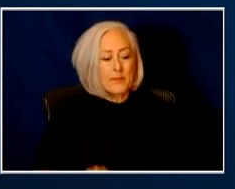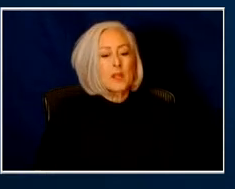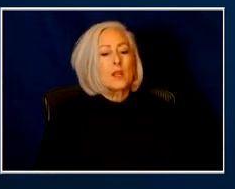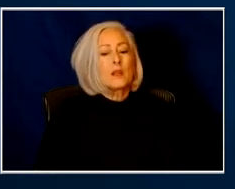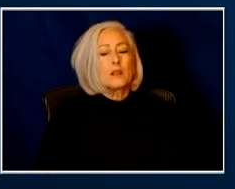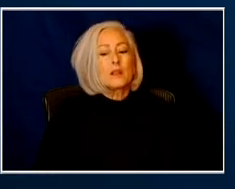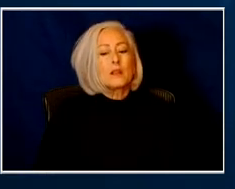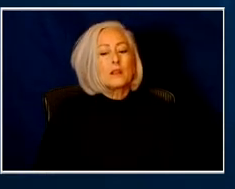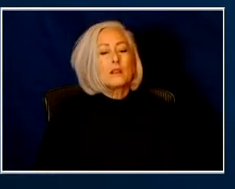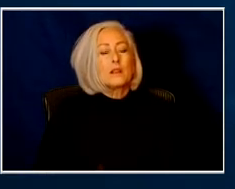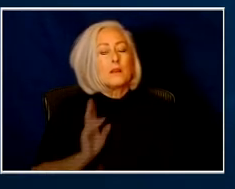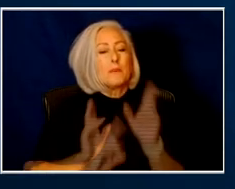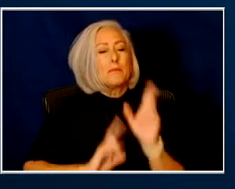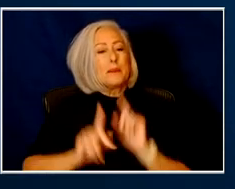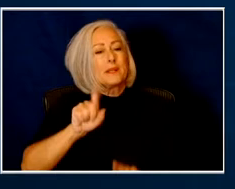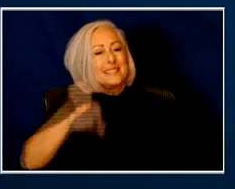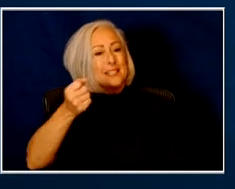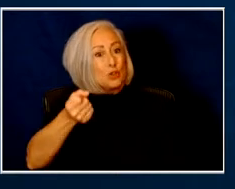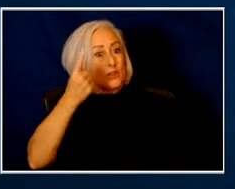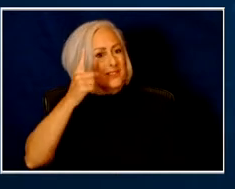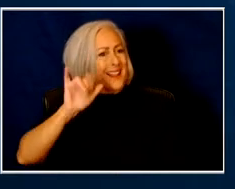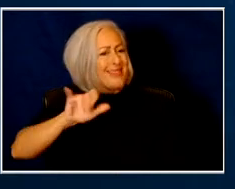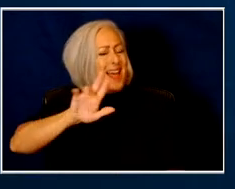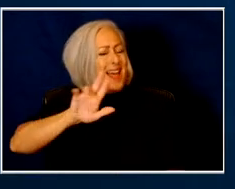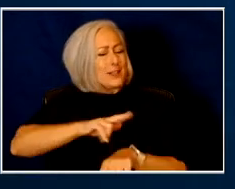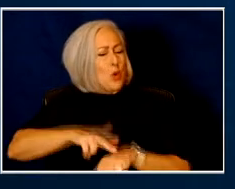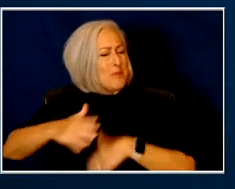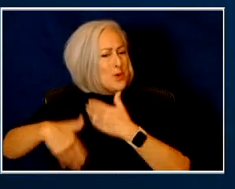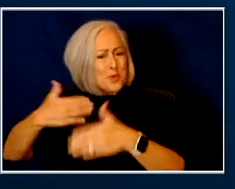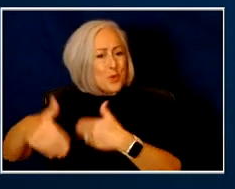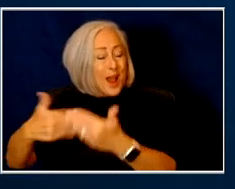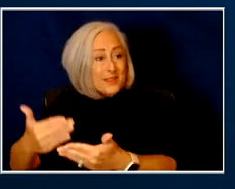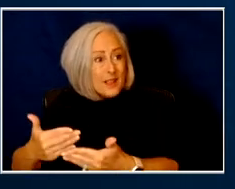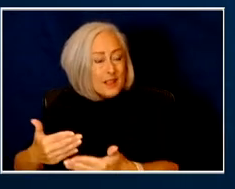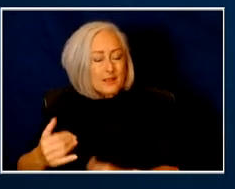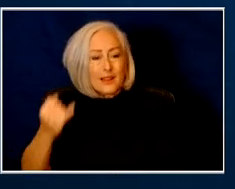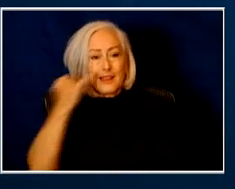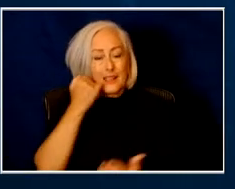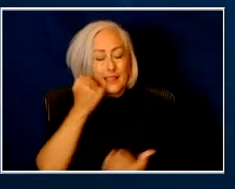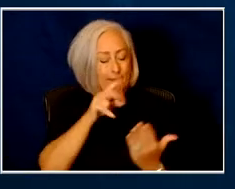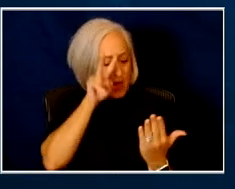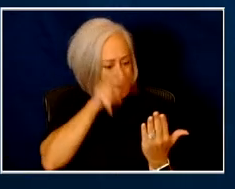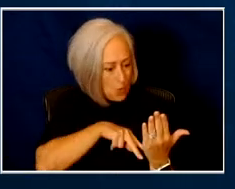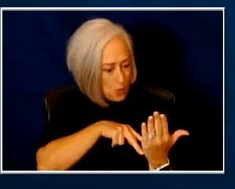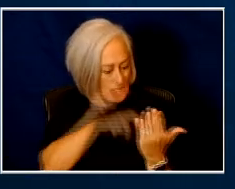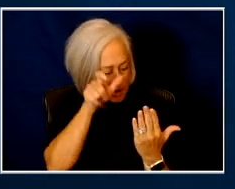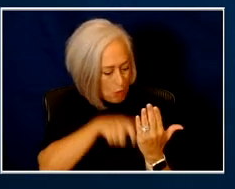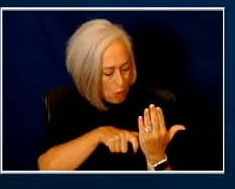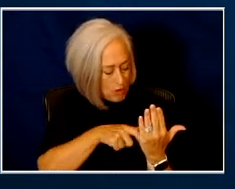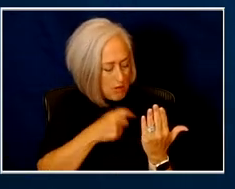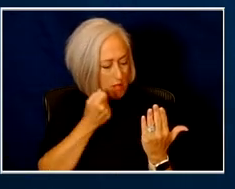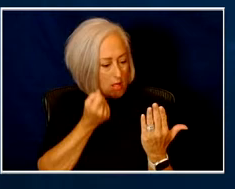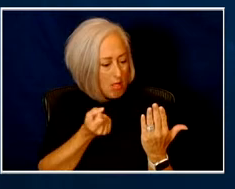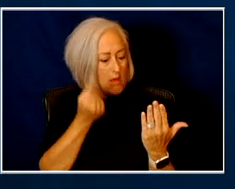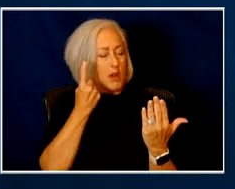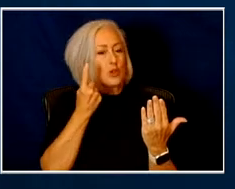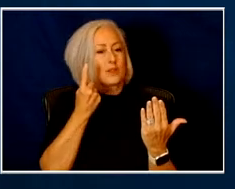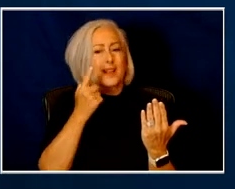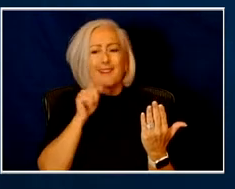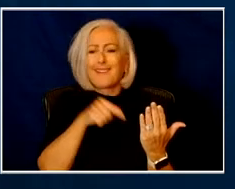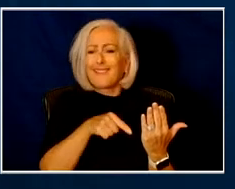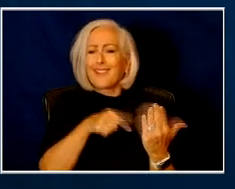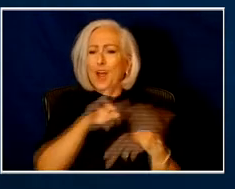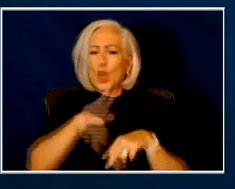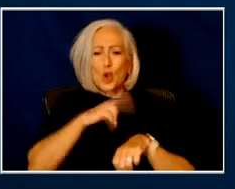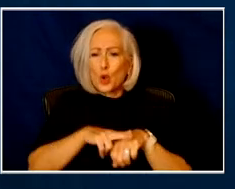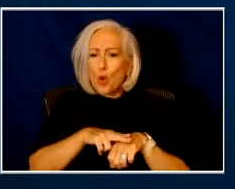needs to understand that this is a normal process and so when they see articles about that it's very important to understand that that is a normal process of our immune